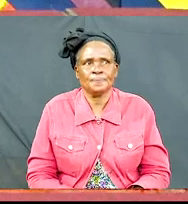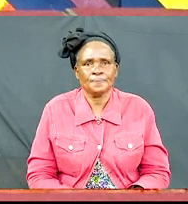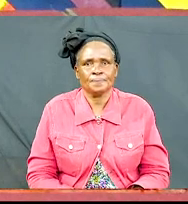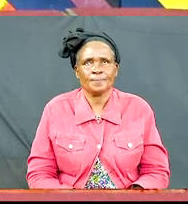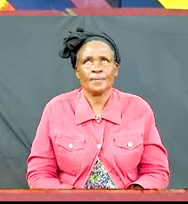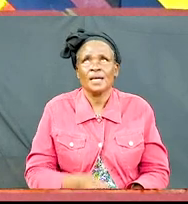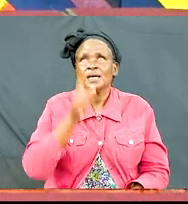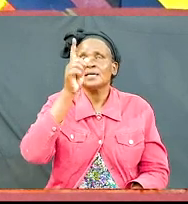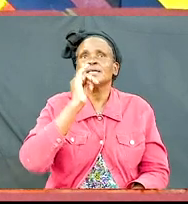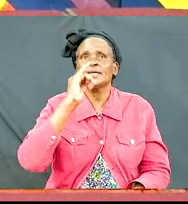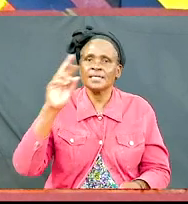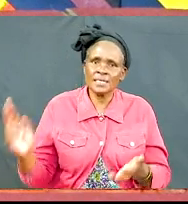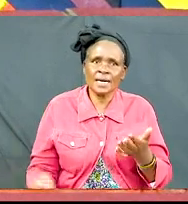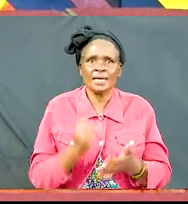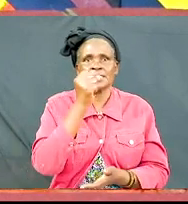He is risen.